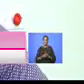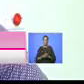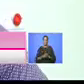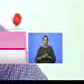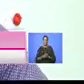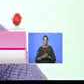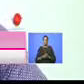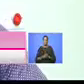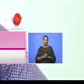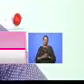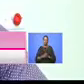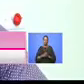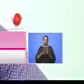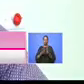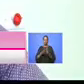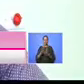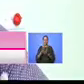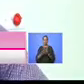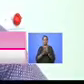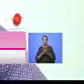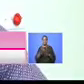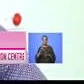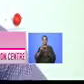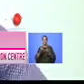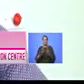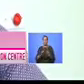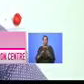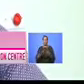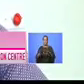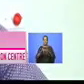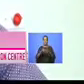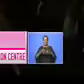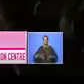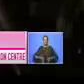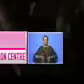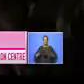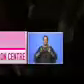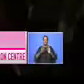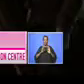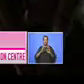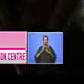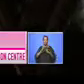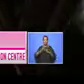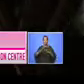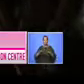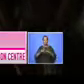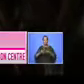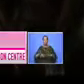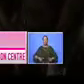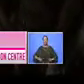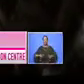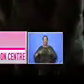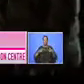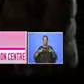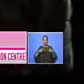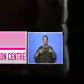And so when someone tries to take their life or does, unfortunately take their life, it's a very